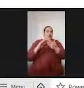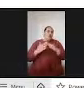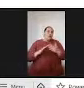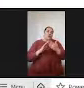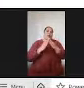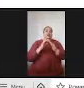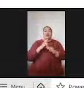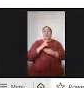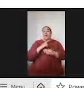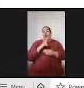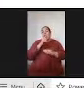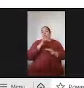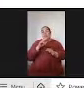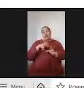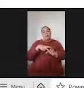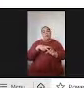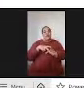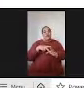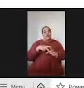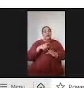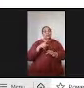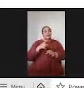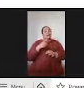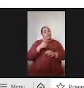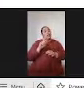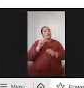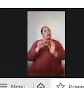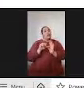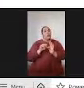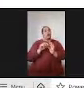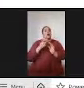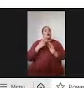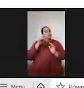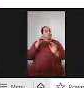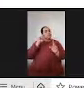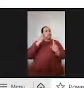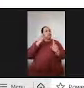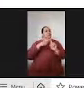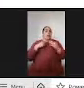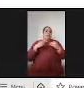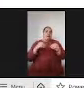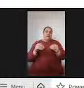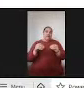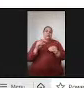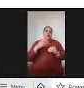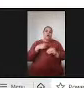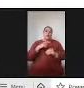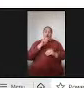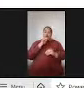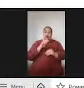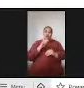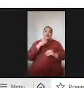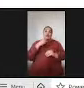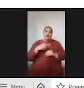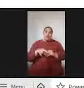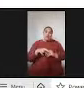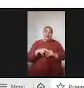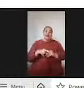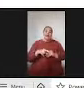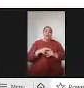because public participation is the core of our business. So I'm really